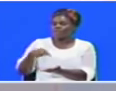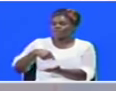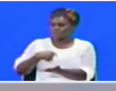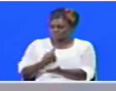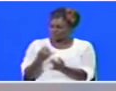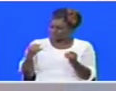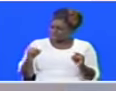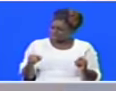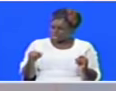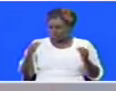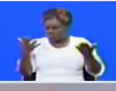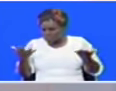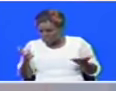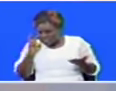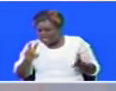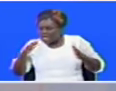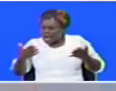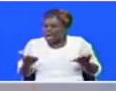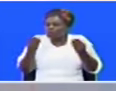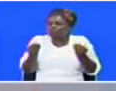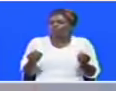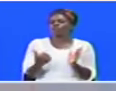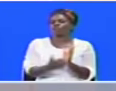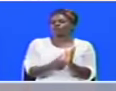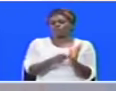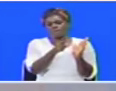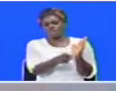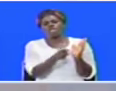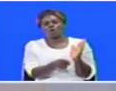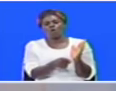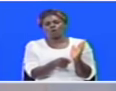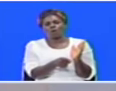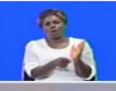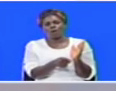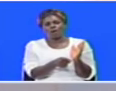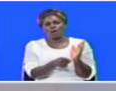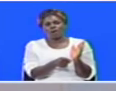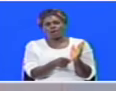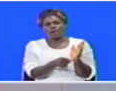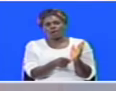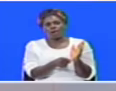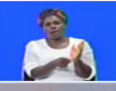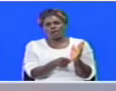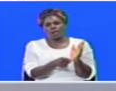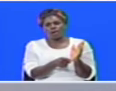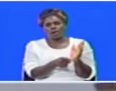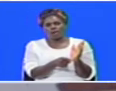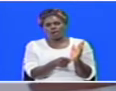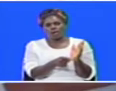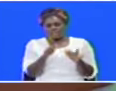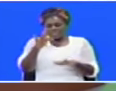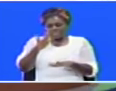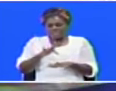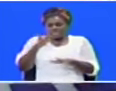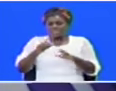we are trying to see what we can come up with. Yes. Of course, it's a very delicate